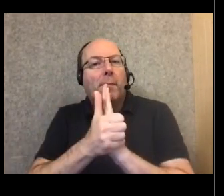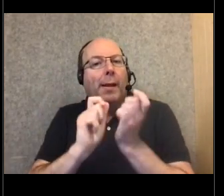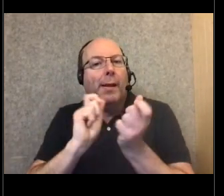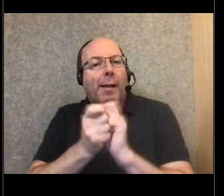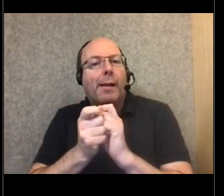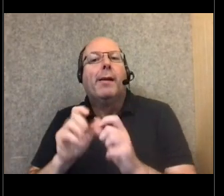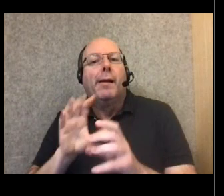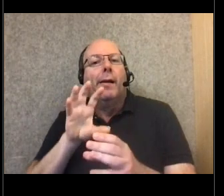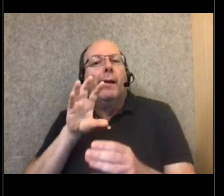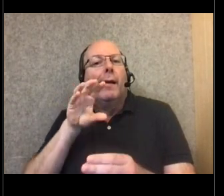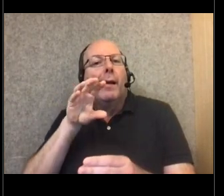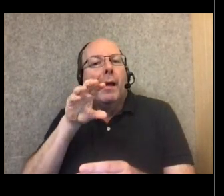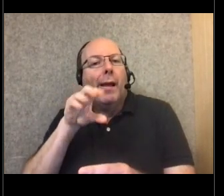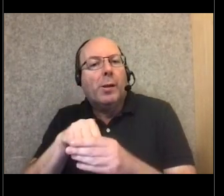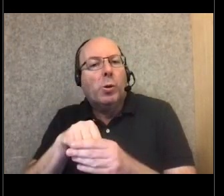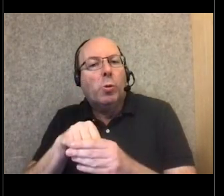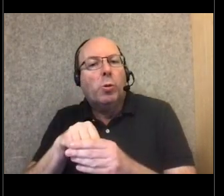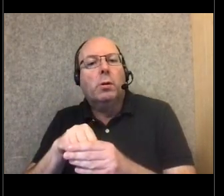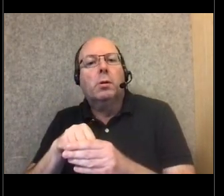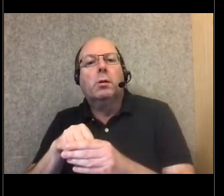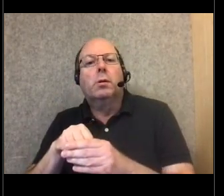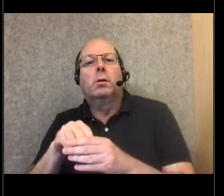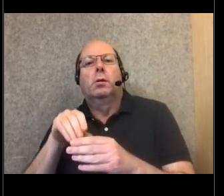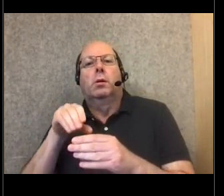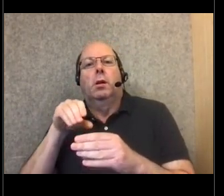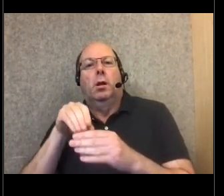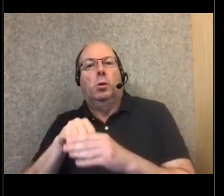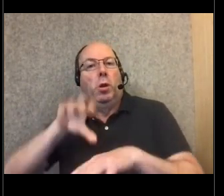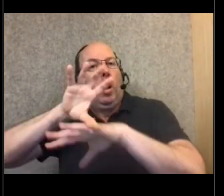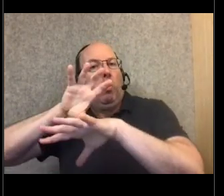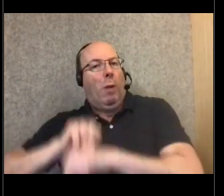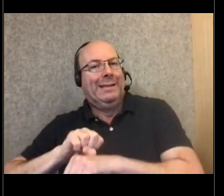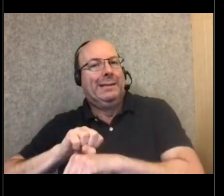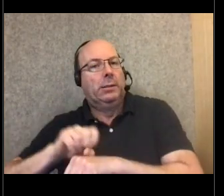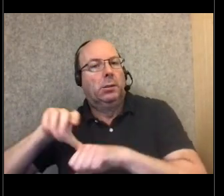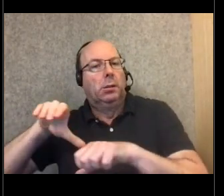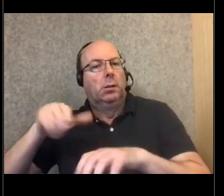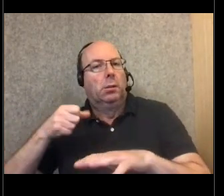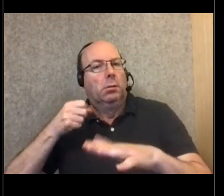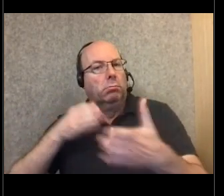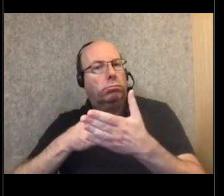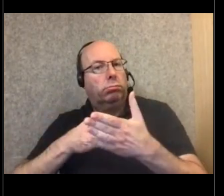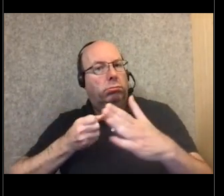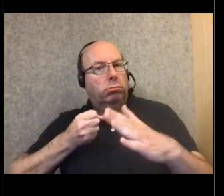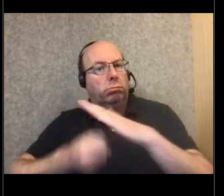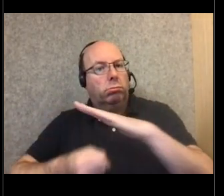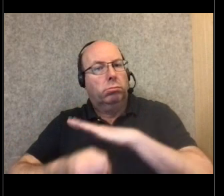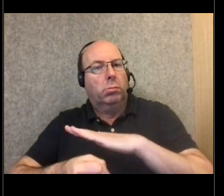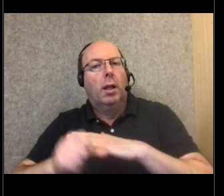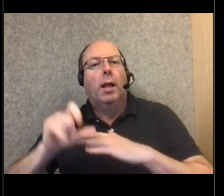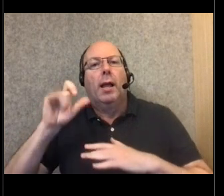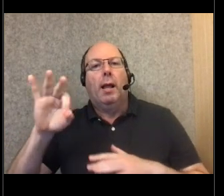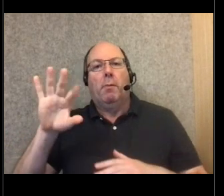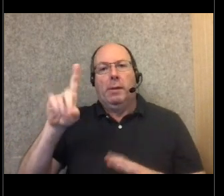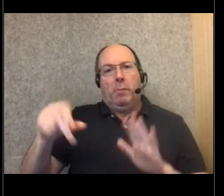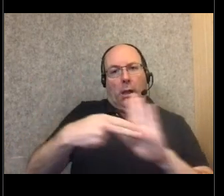housing discrimination practices based on disability and familial status.